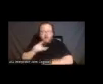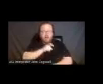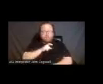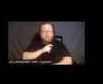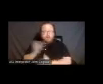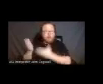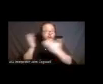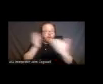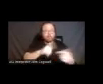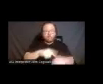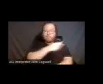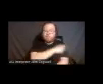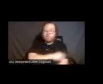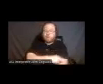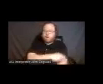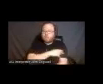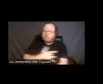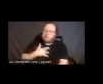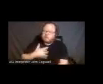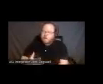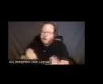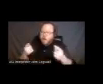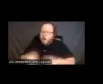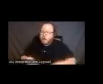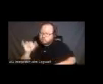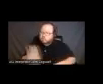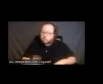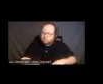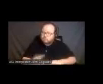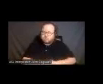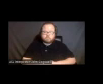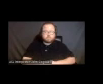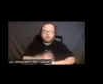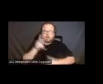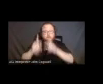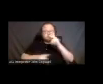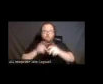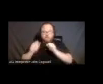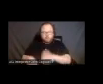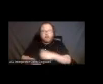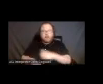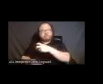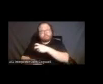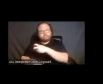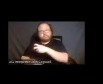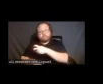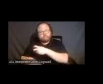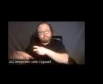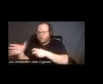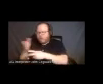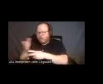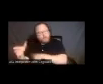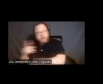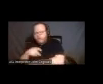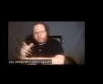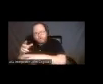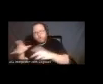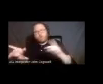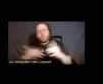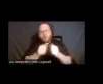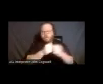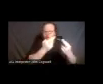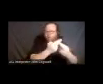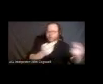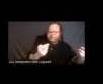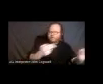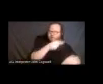to the hospital, which is normally what happens, folks will be able to divert people from that experience by hooking them up with resources earlier